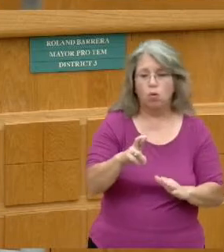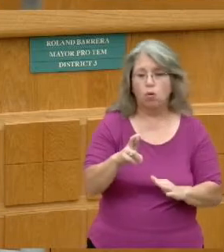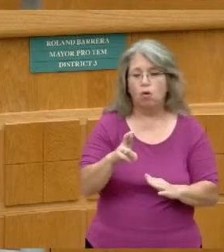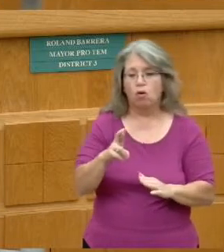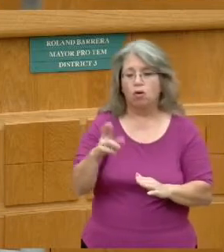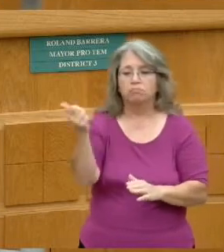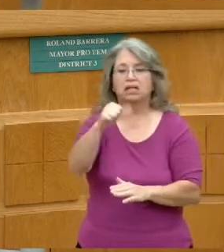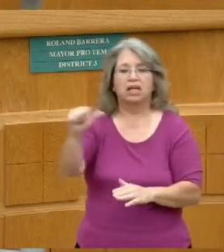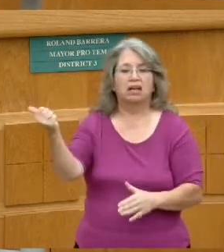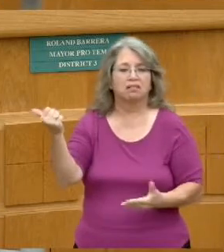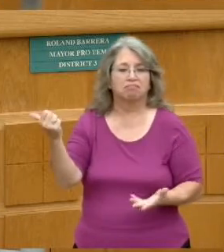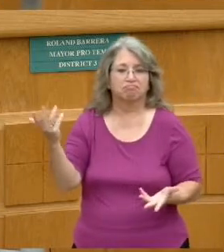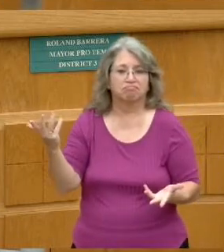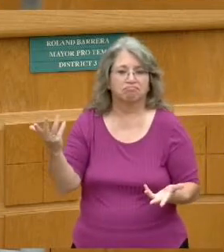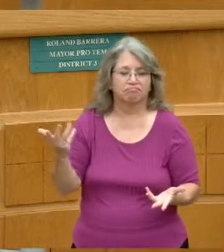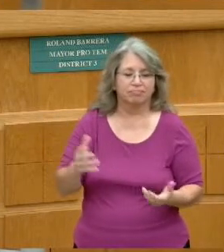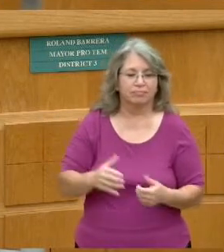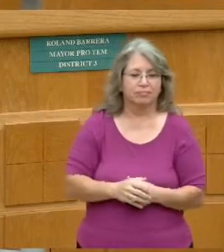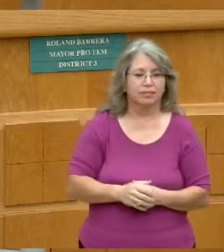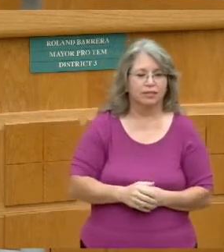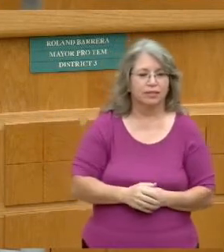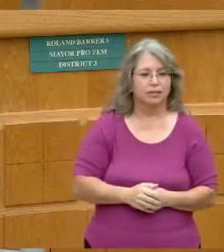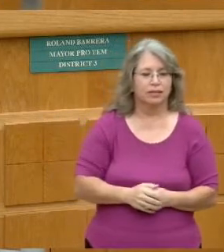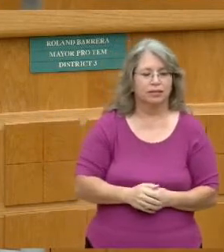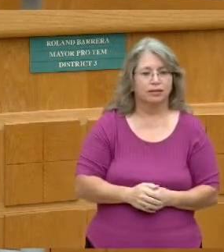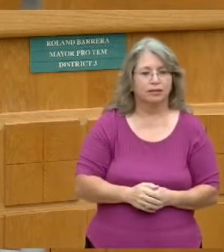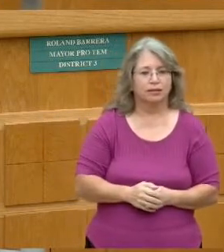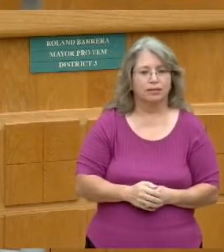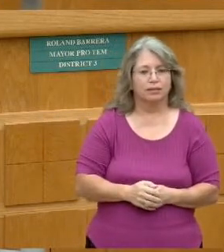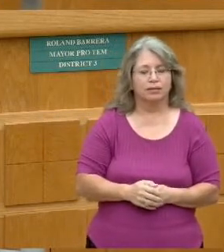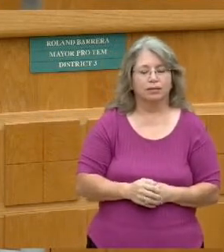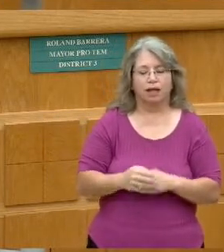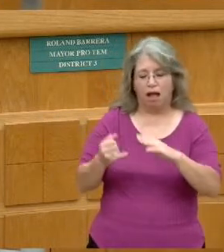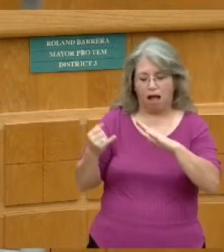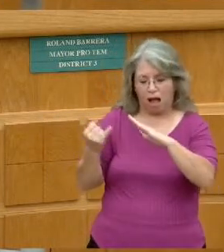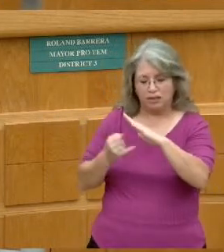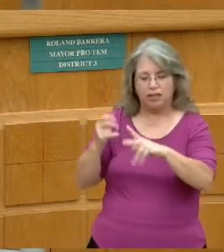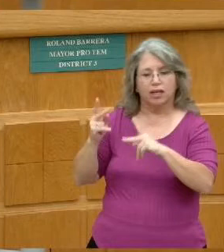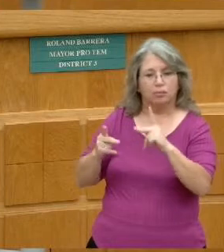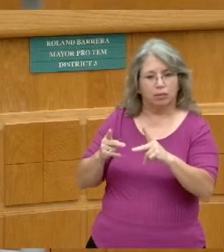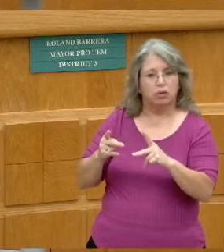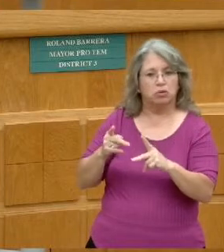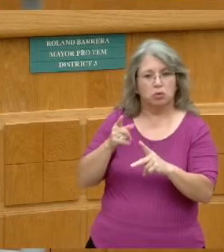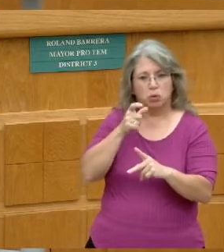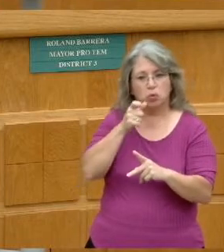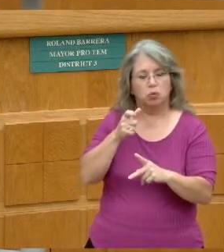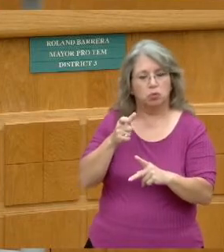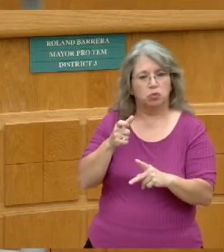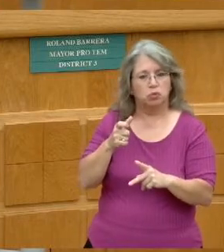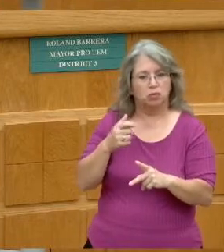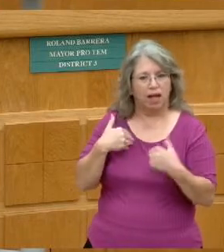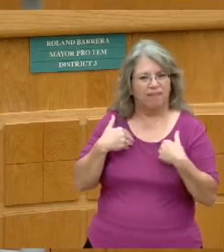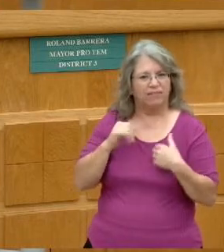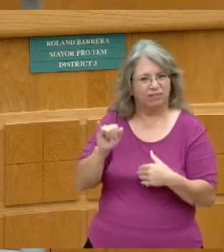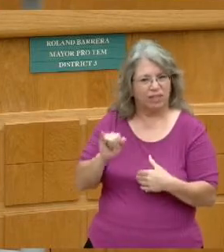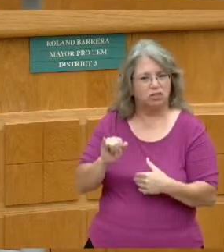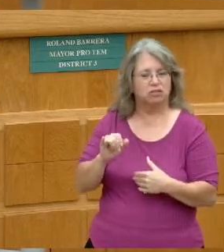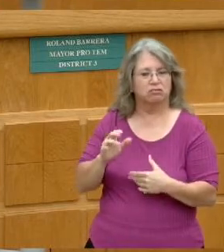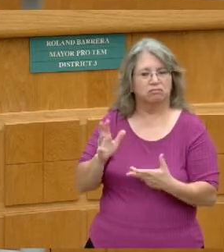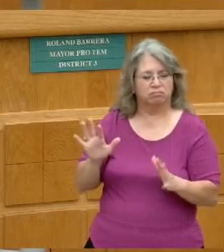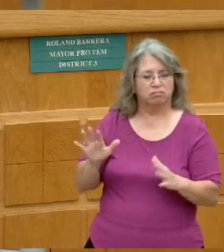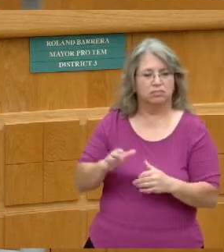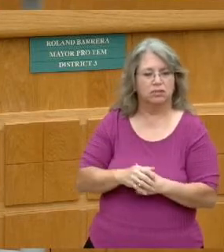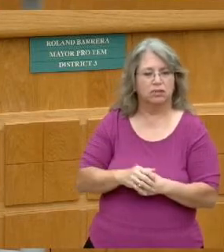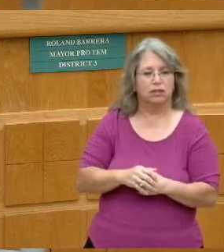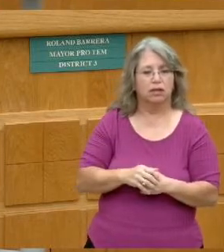This enables the isolation of infectious people, therefore decreasing transmission rate. And lastly, hopefully there we'll see more of